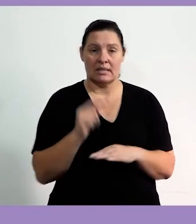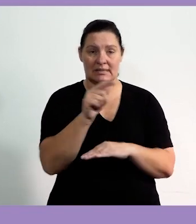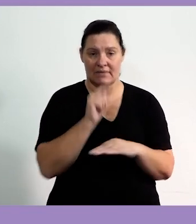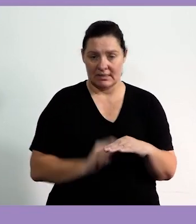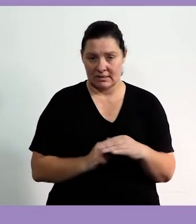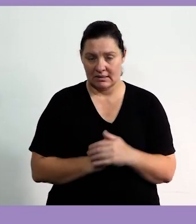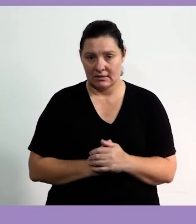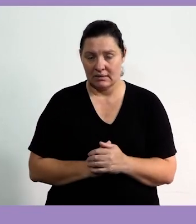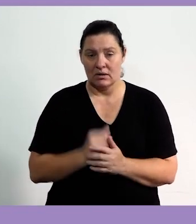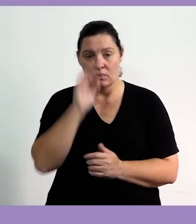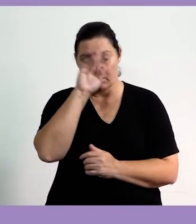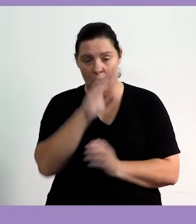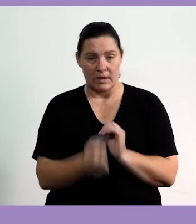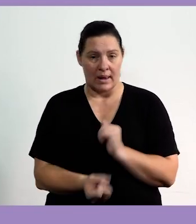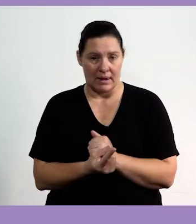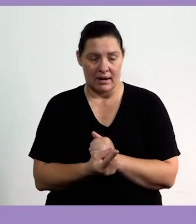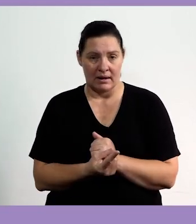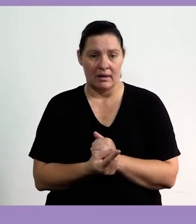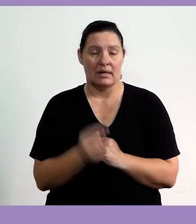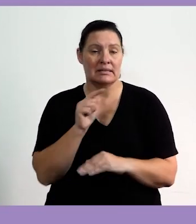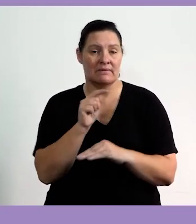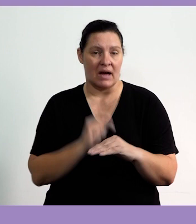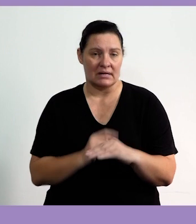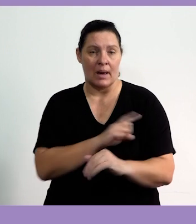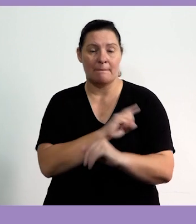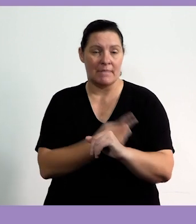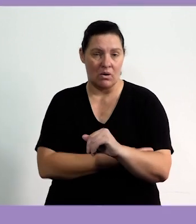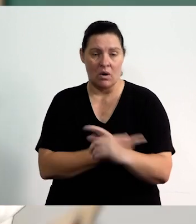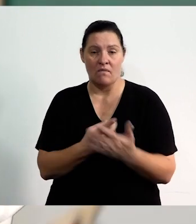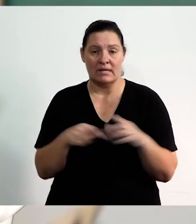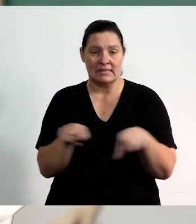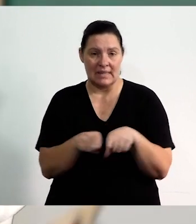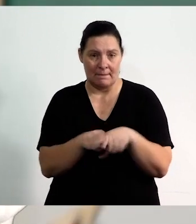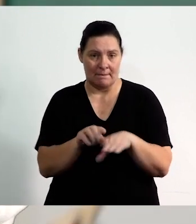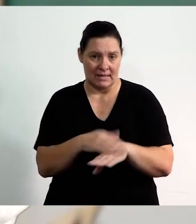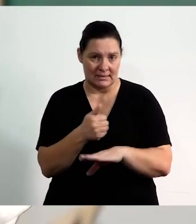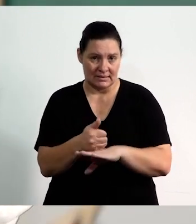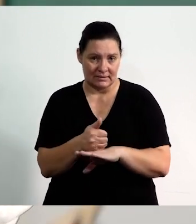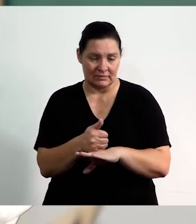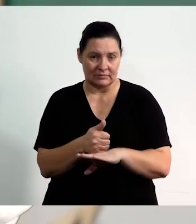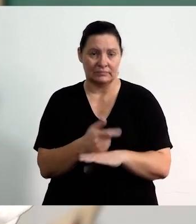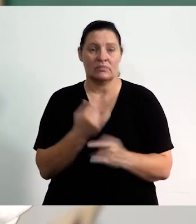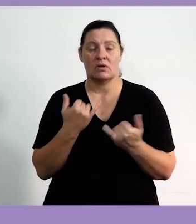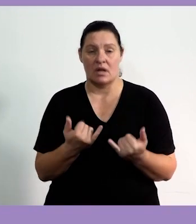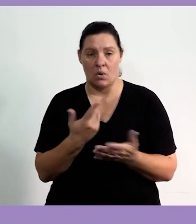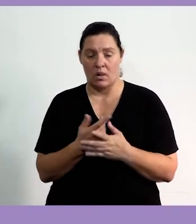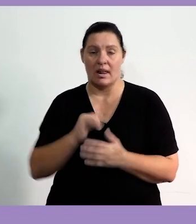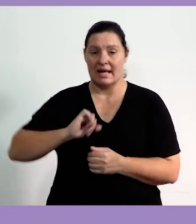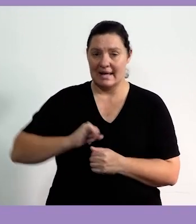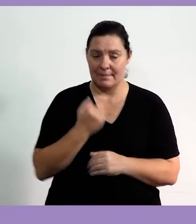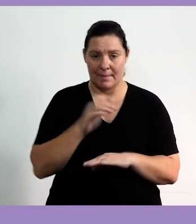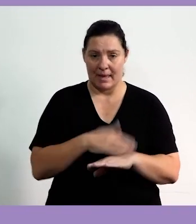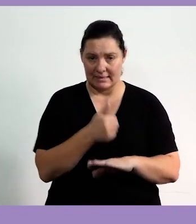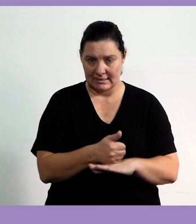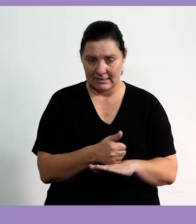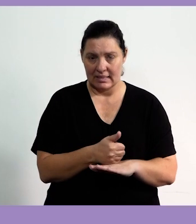to start by dividing. Remember what happens when we are dividing powers of the same base. We are going